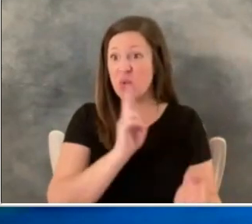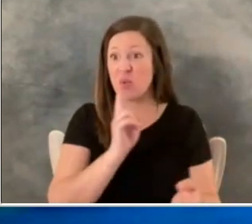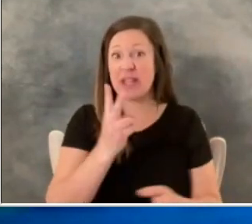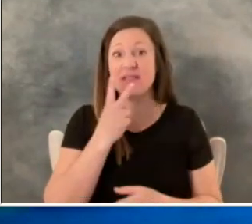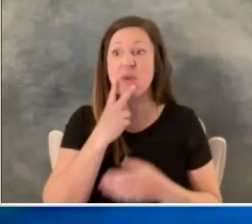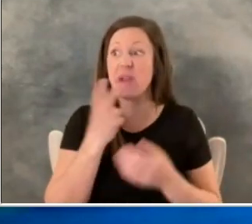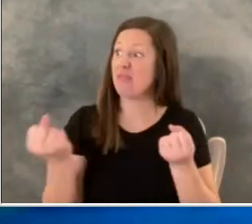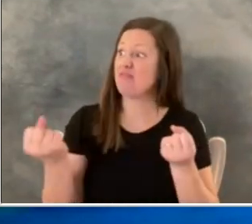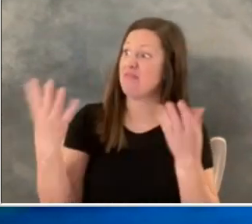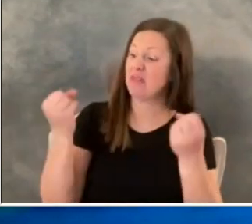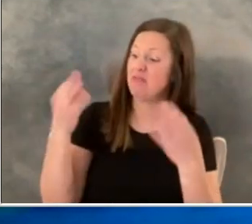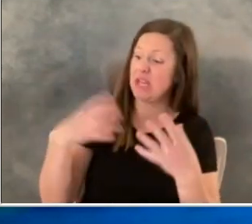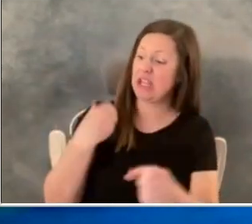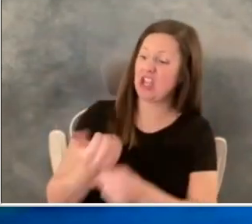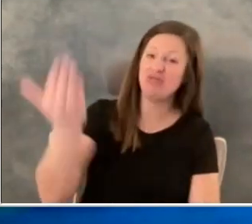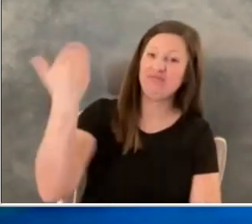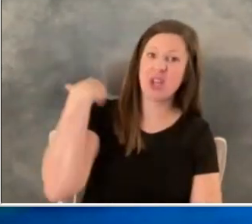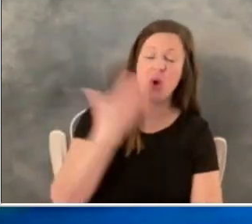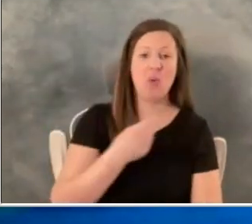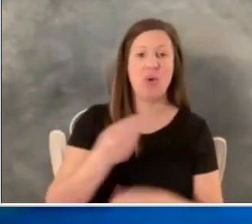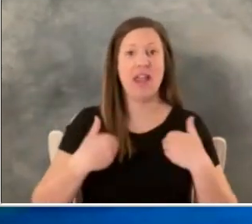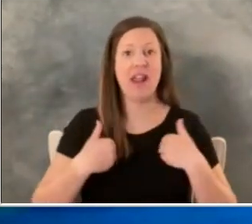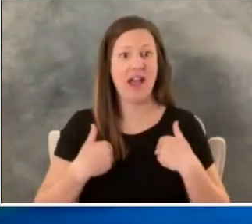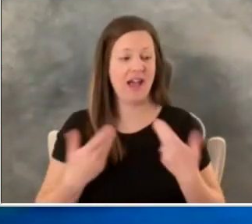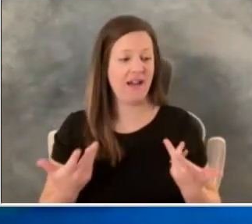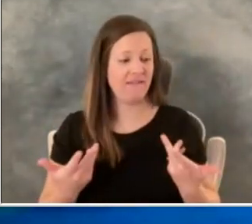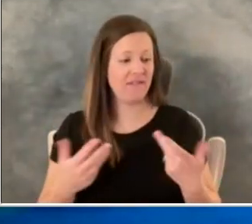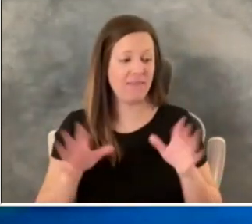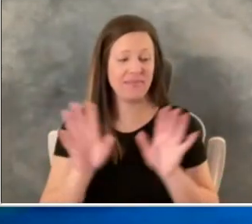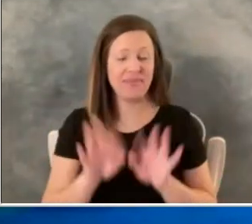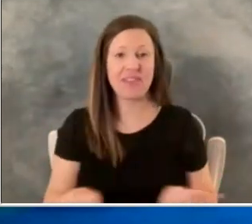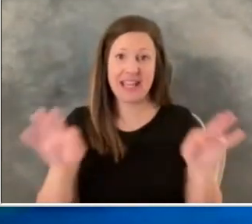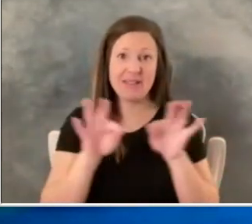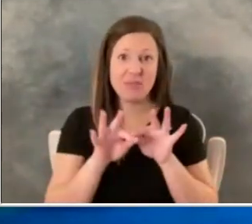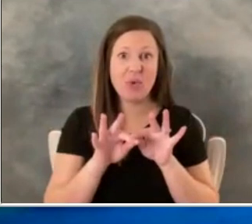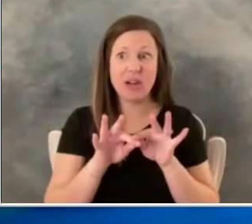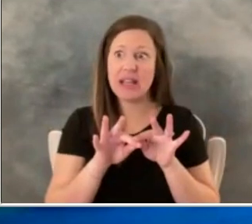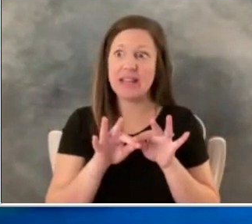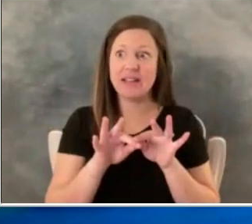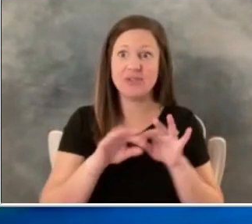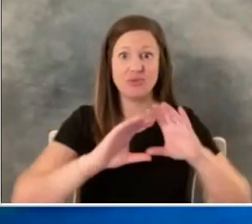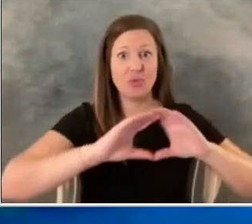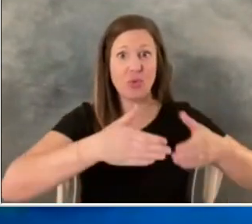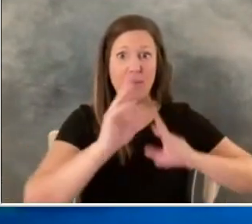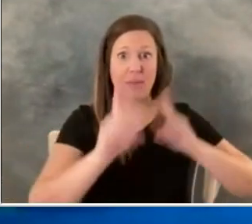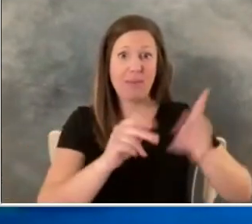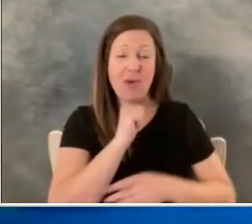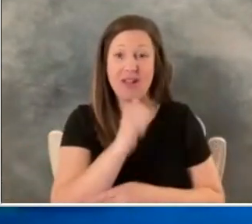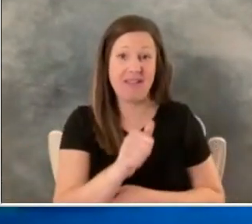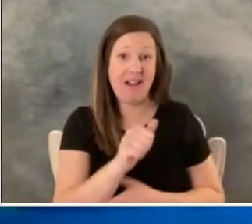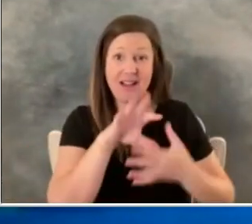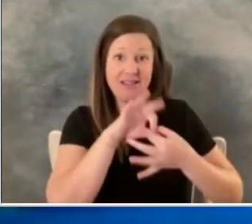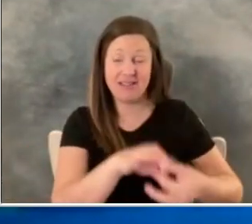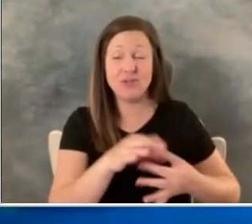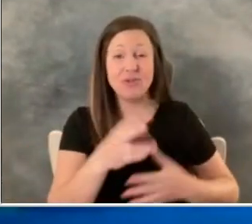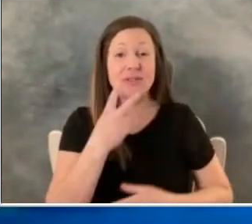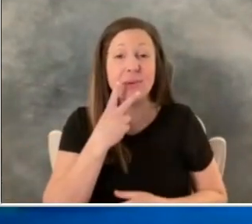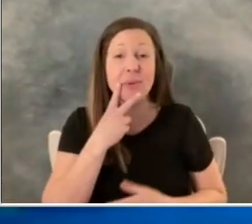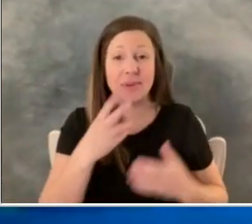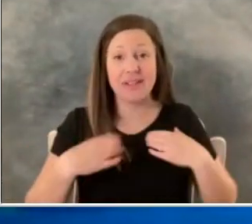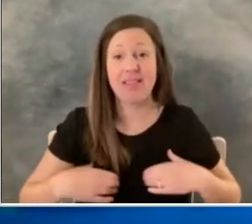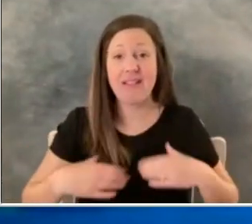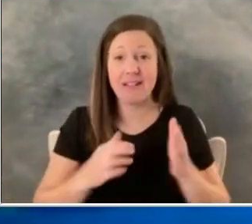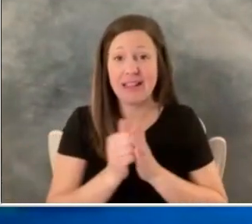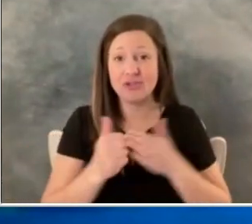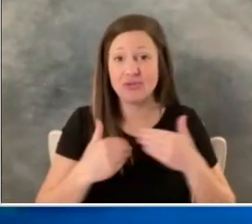ago. And there's an important segment of lung cancer that is not smoking related. As much as